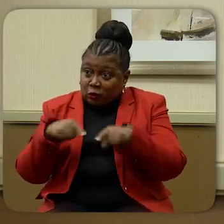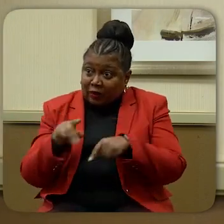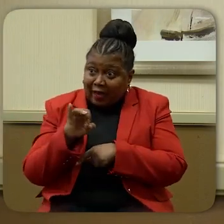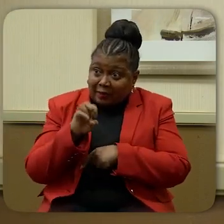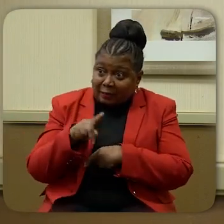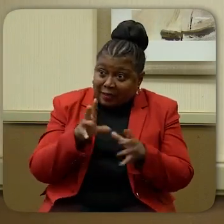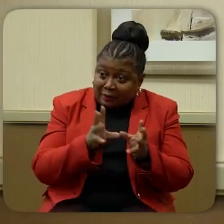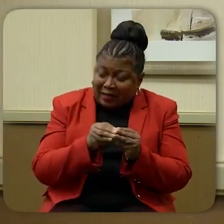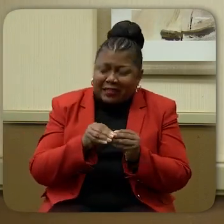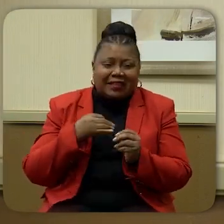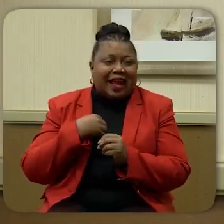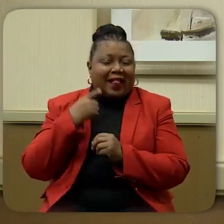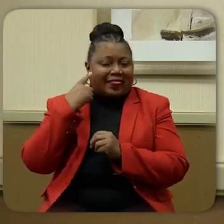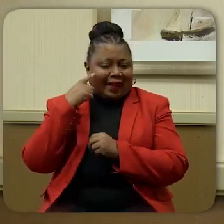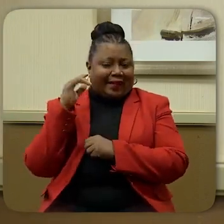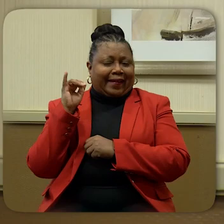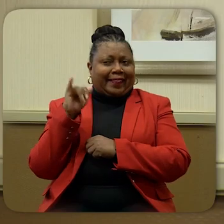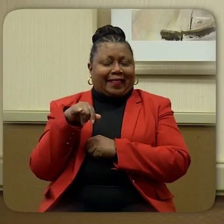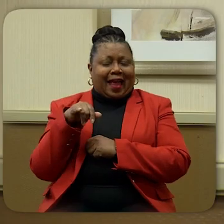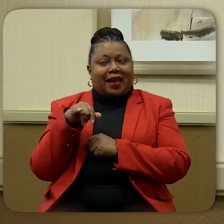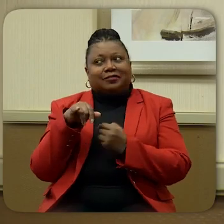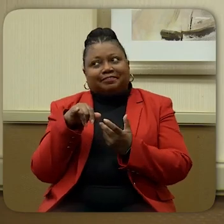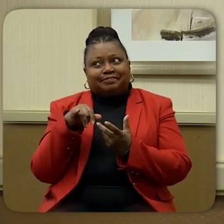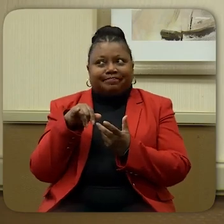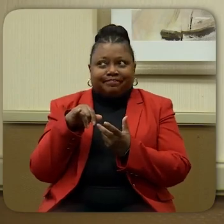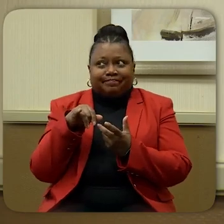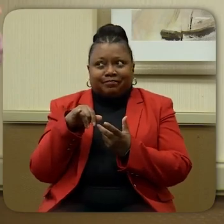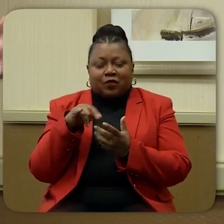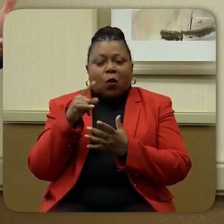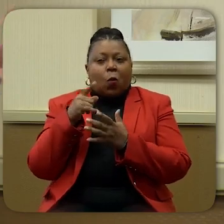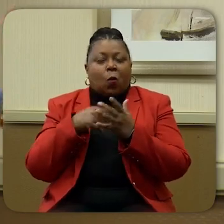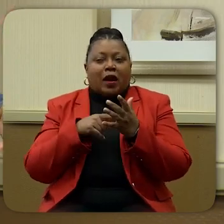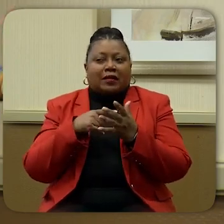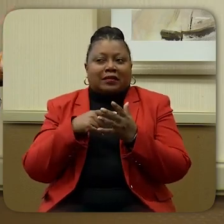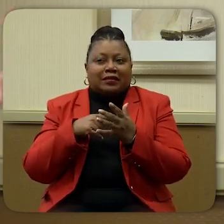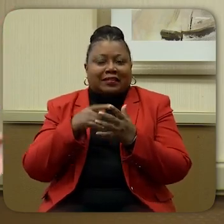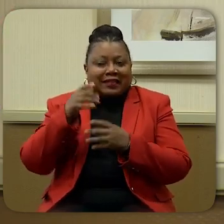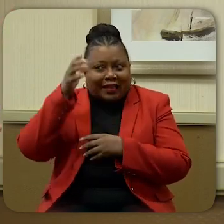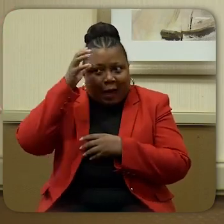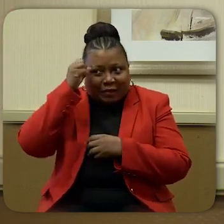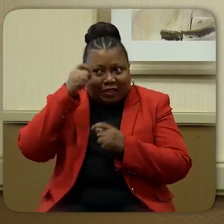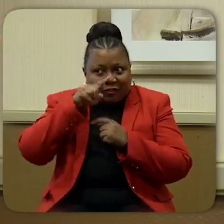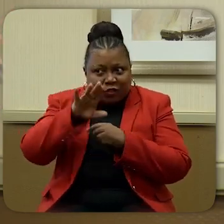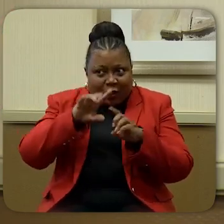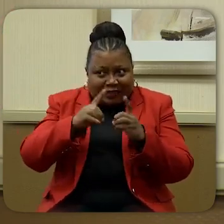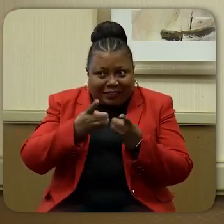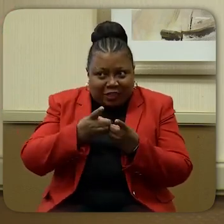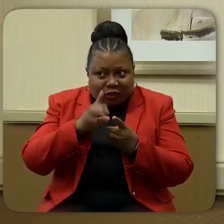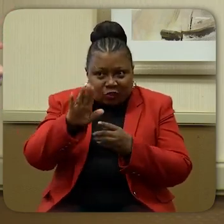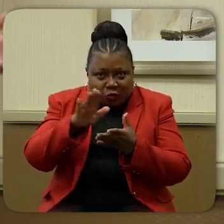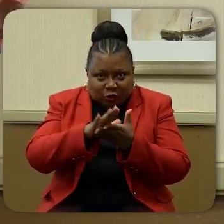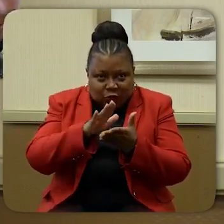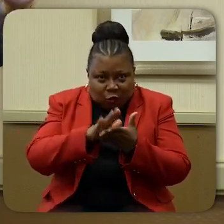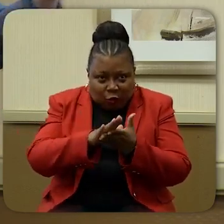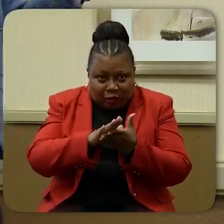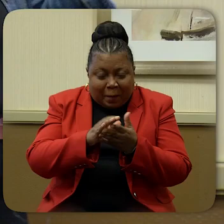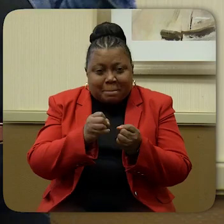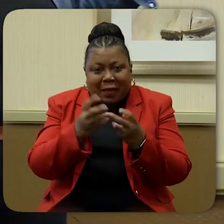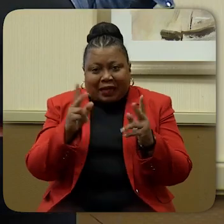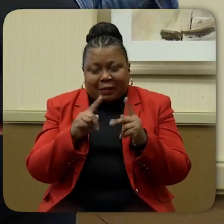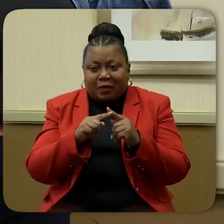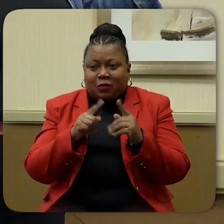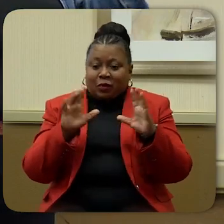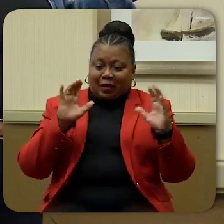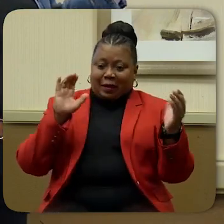IEP meeting? And I think that, I would say, what does it make sense for your district and your school? A lot of